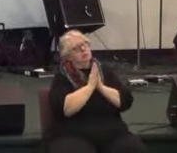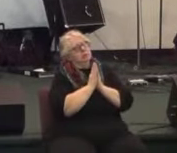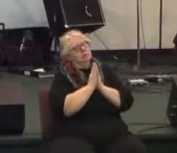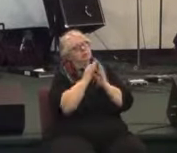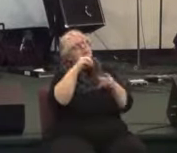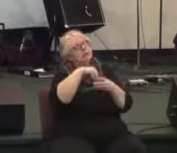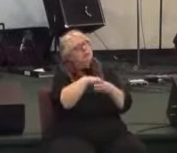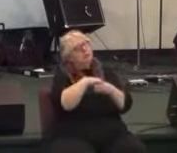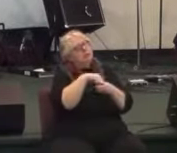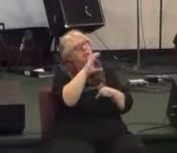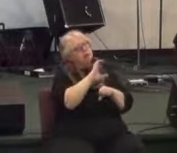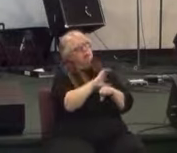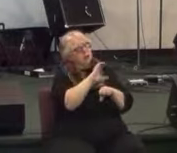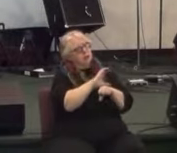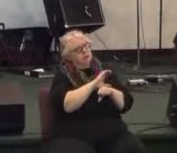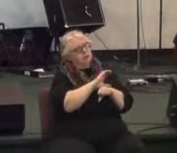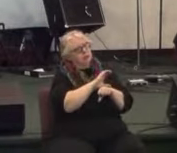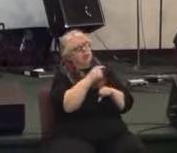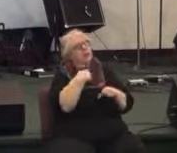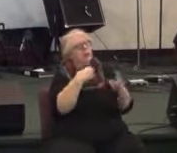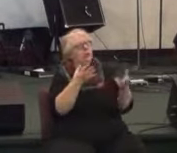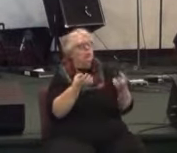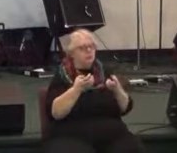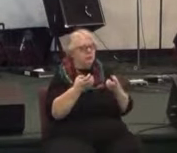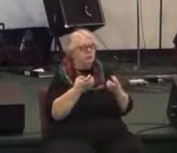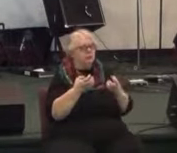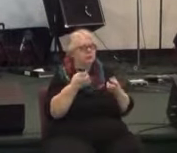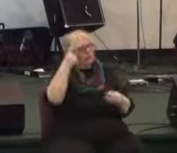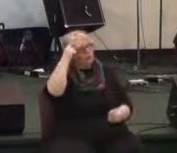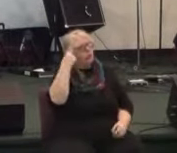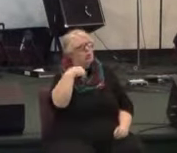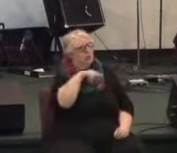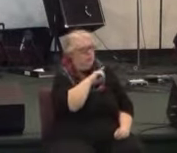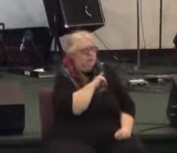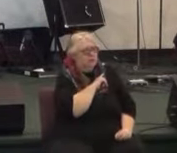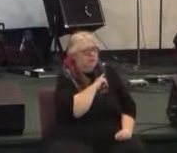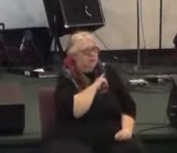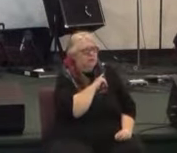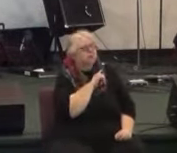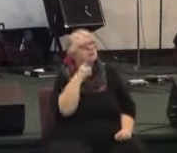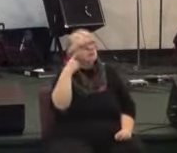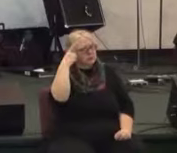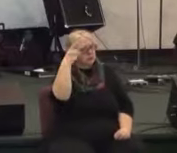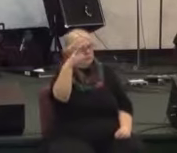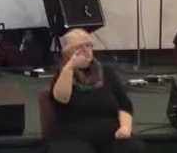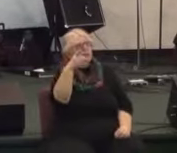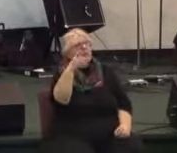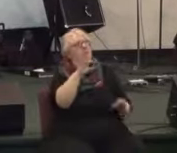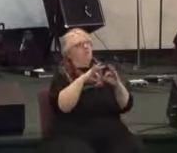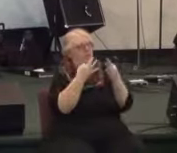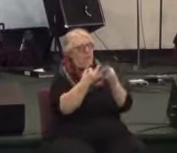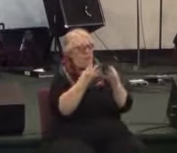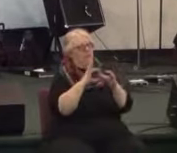in the church. And I want it to be for us, Destiny Family of Faith. I want us to listen to this